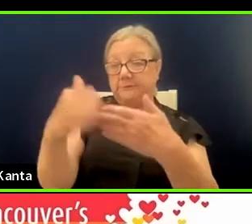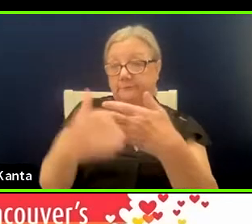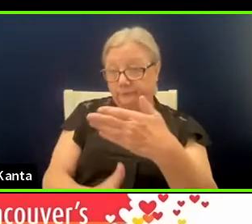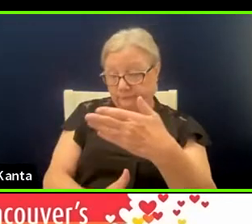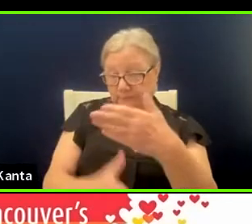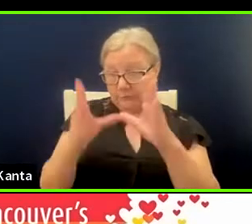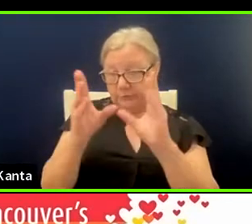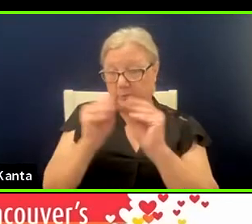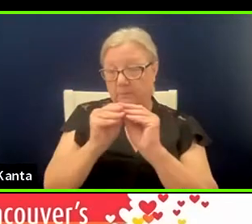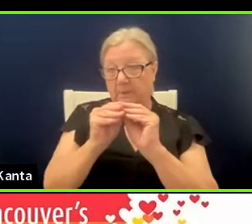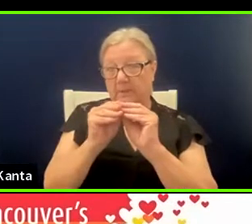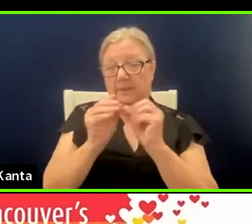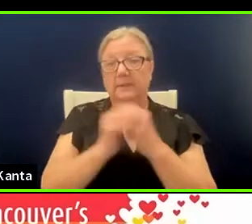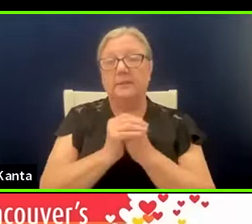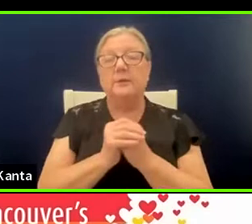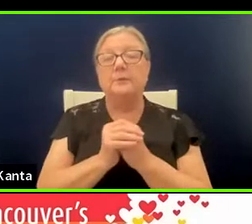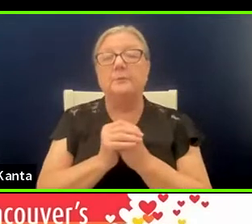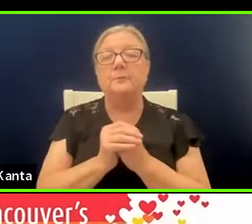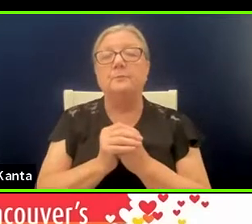except non-closure,